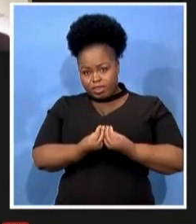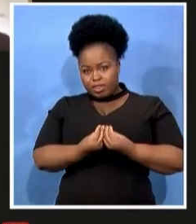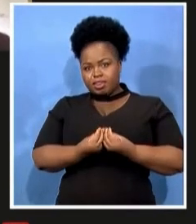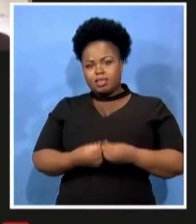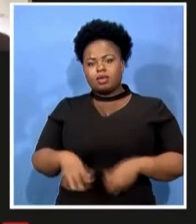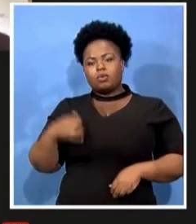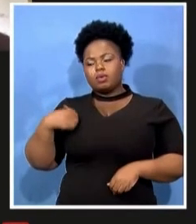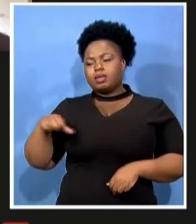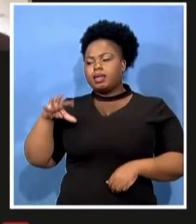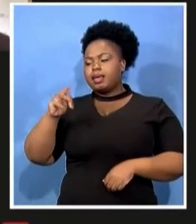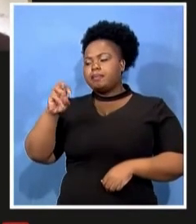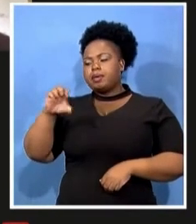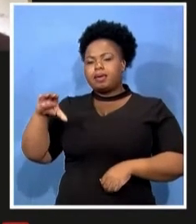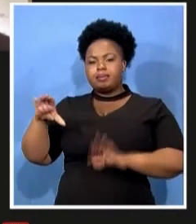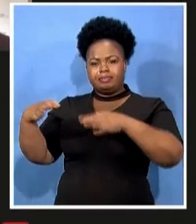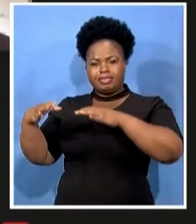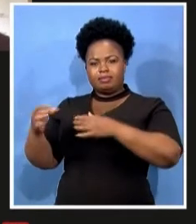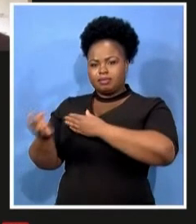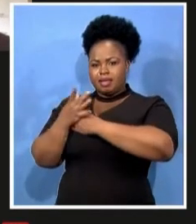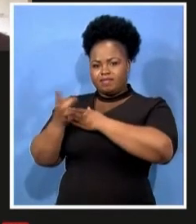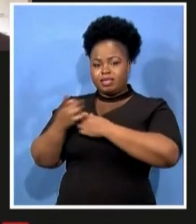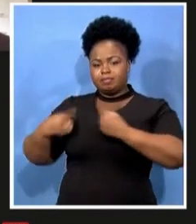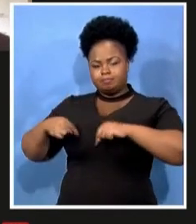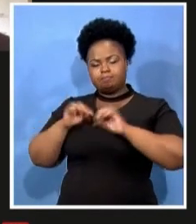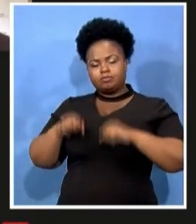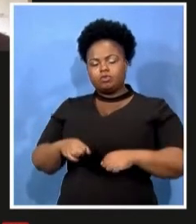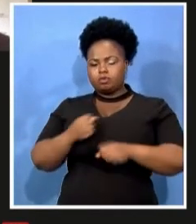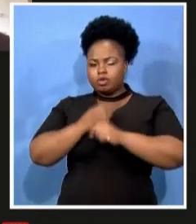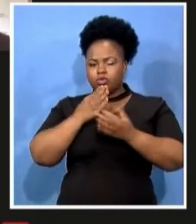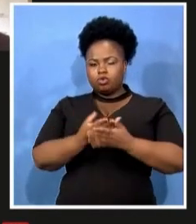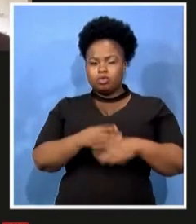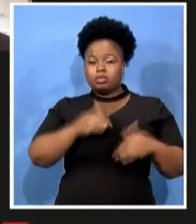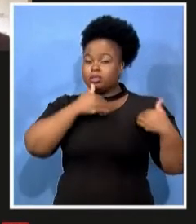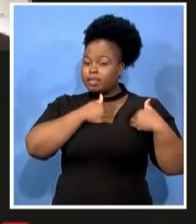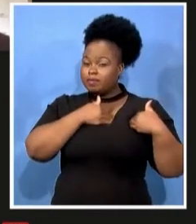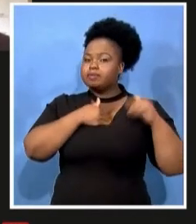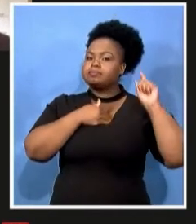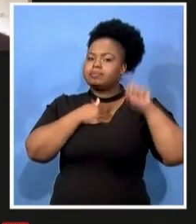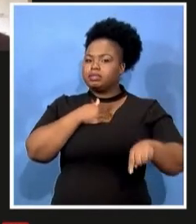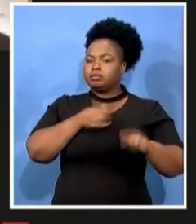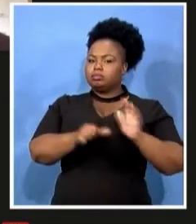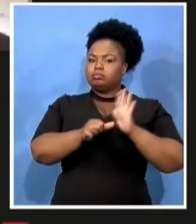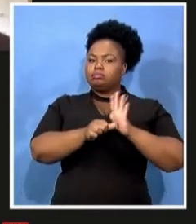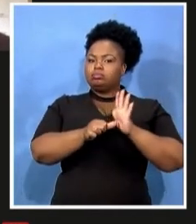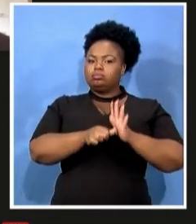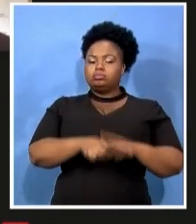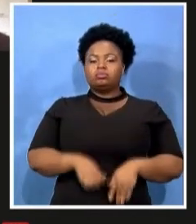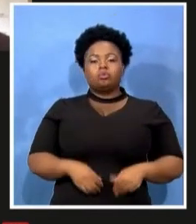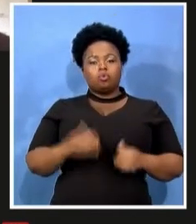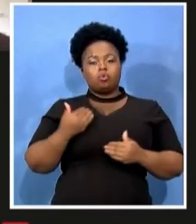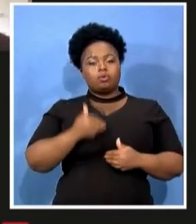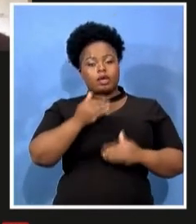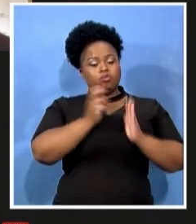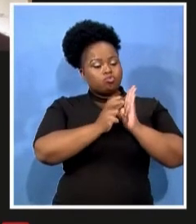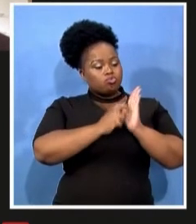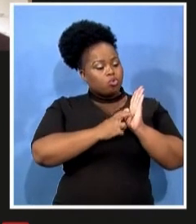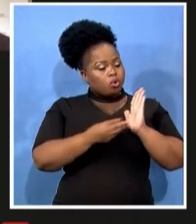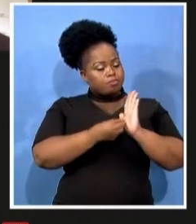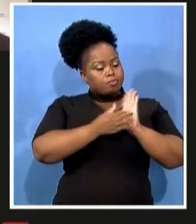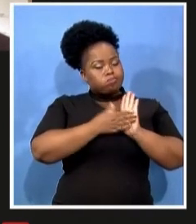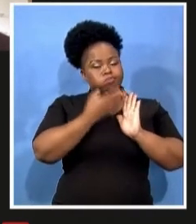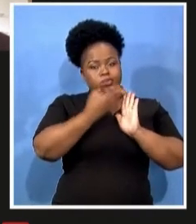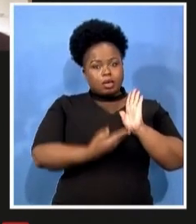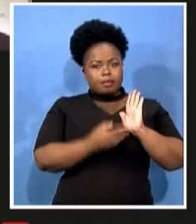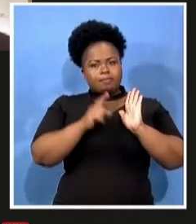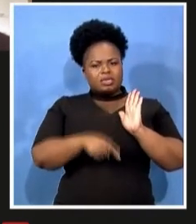to make sure that the issues of safety are attended to. On regulatory matters, they have to look at where they are registered and